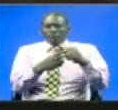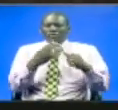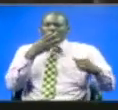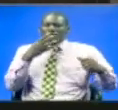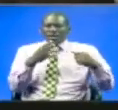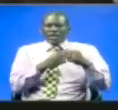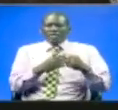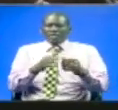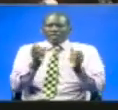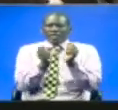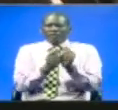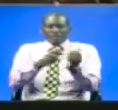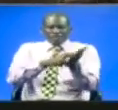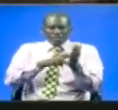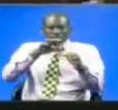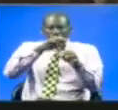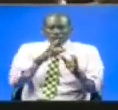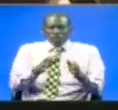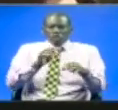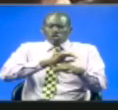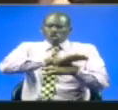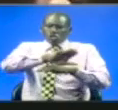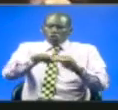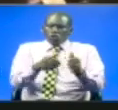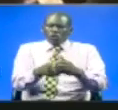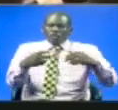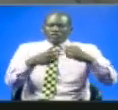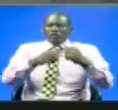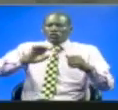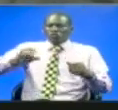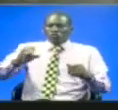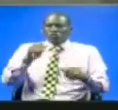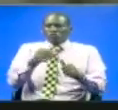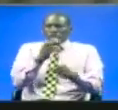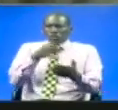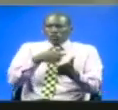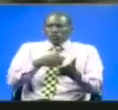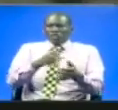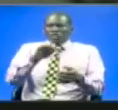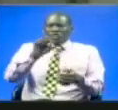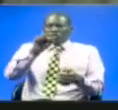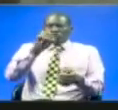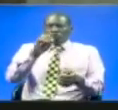347,911 registered voters spread across its 7 constituencies that include Teso North, Teso